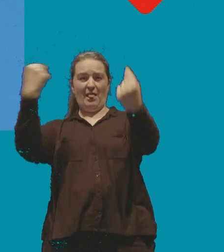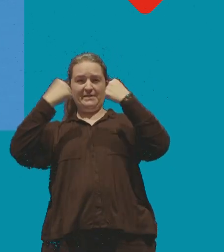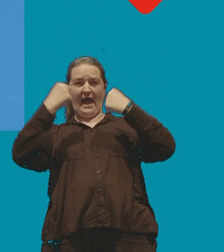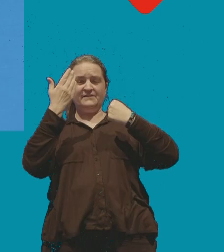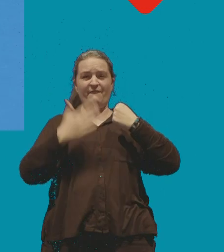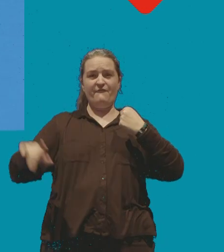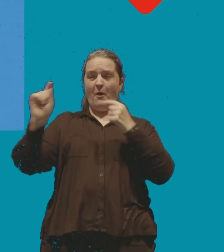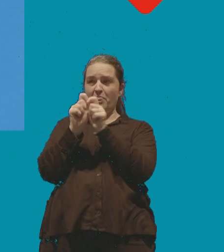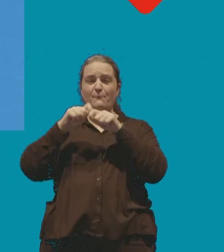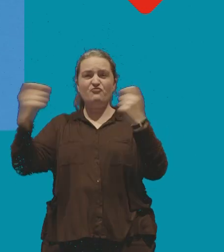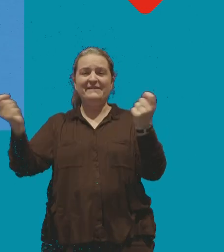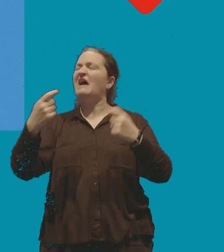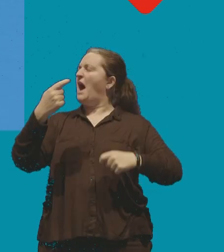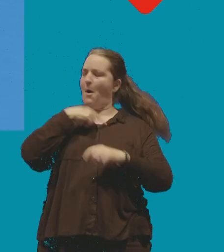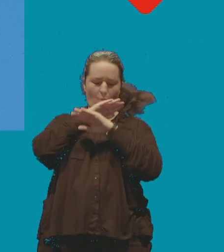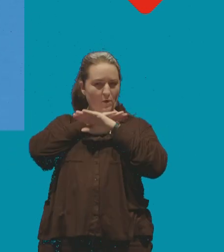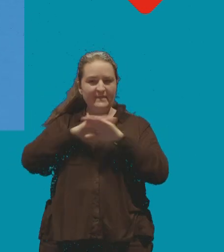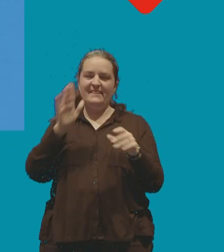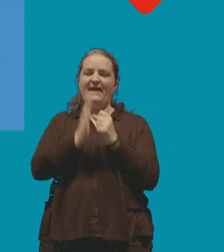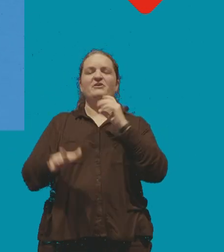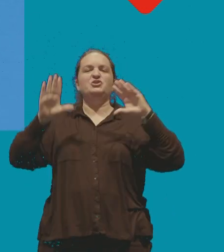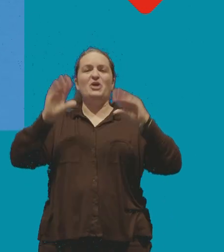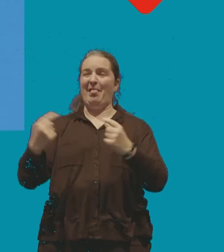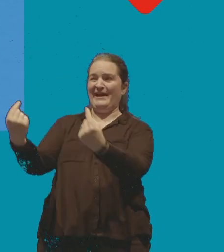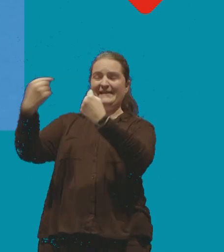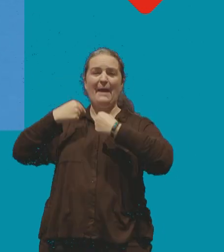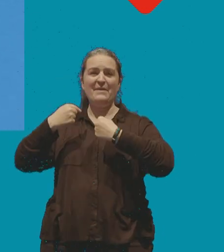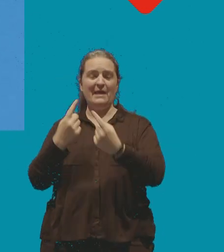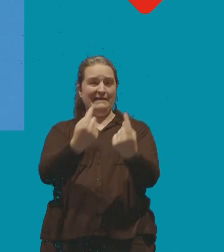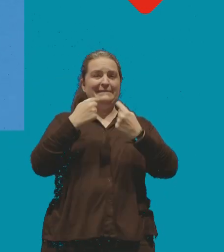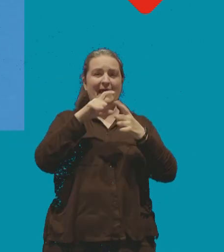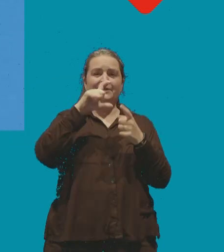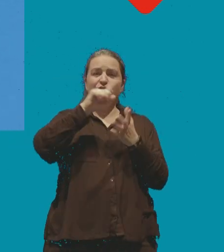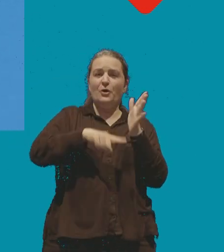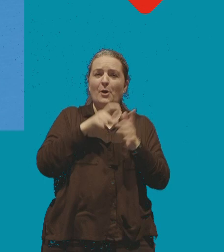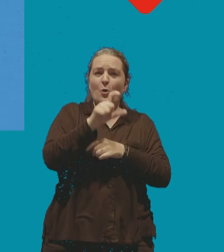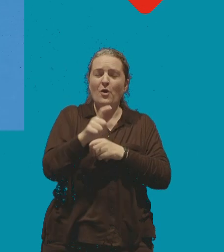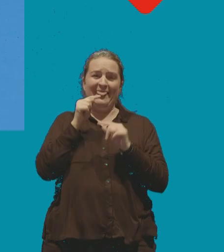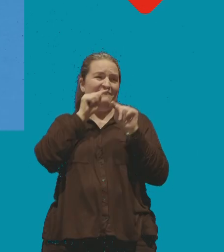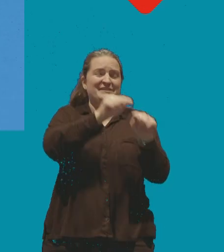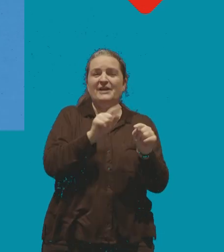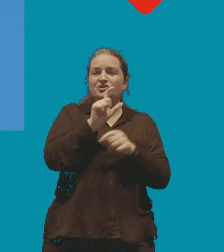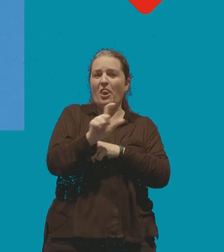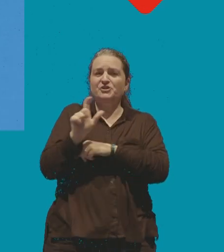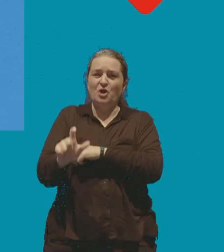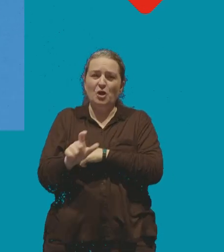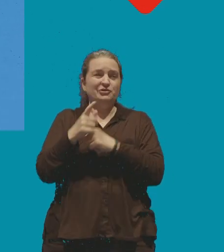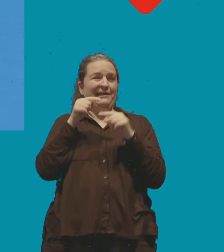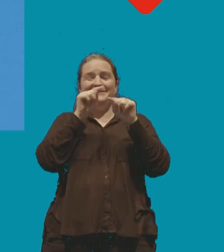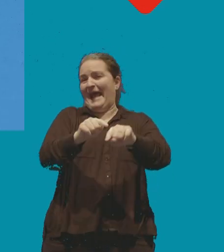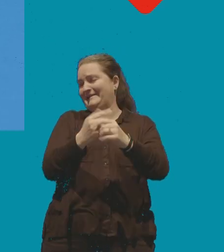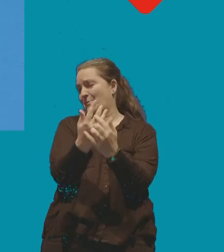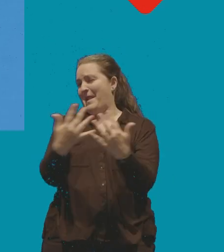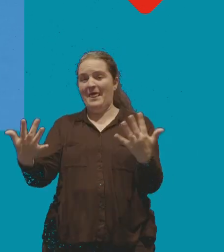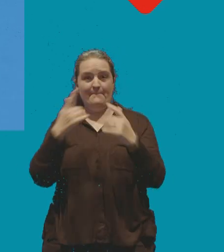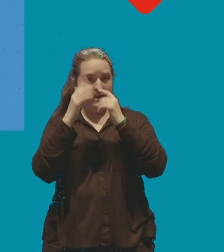I will never stop being that voice. They've attacked me, they've attacked Jeremy Corbyn, they've attacked Charlotte Church, and they've attacked so many others. So